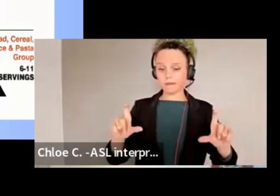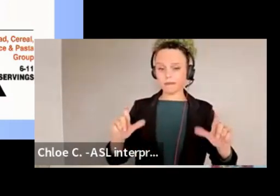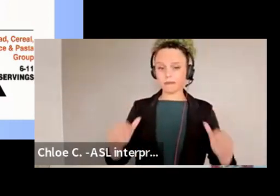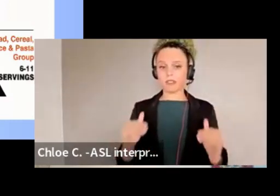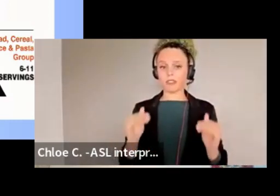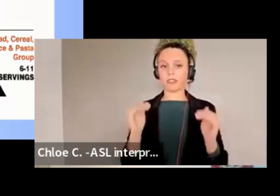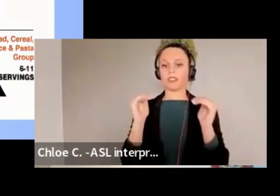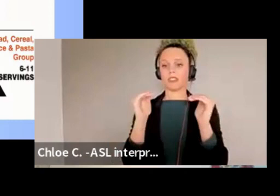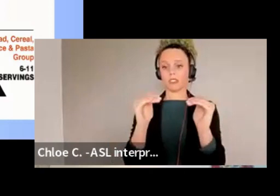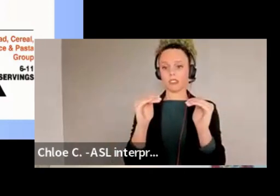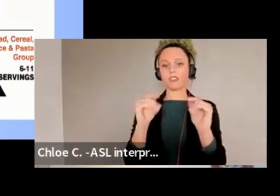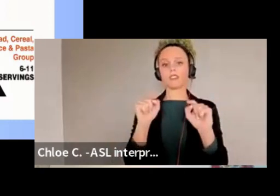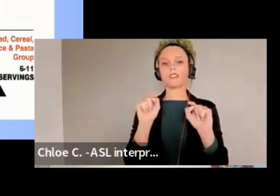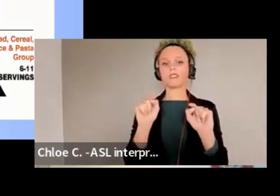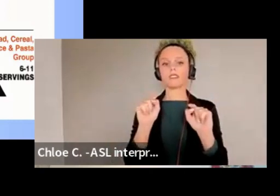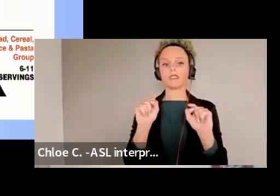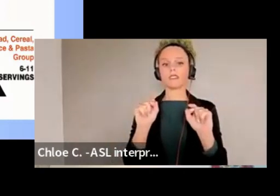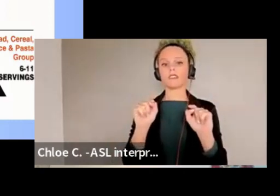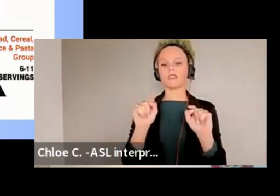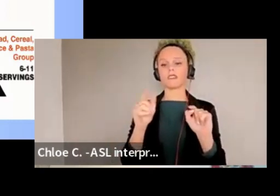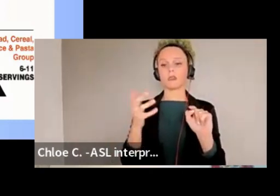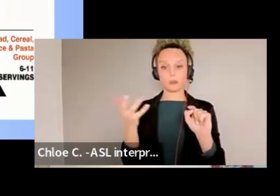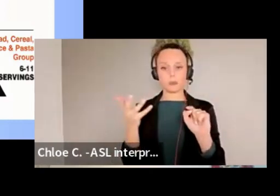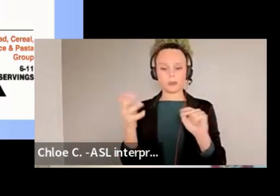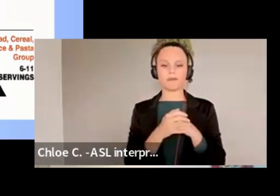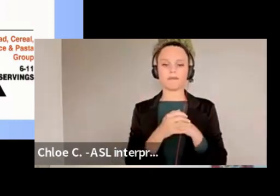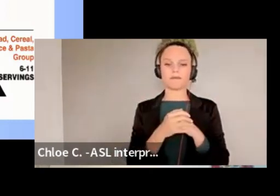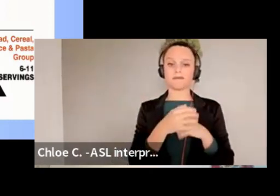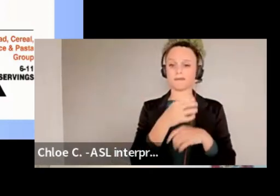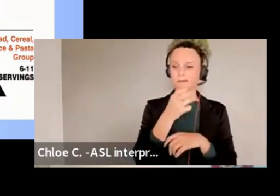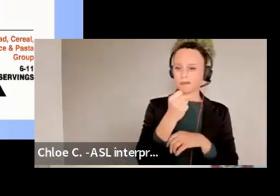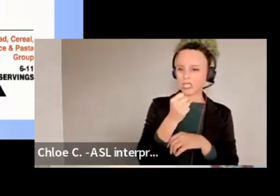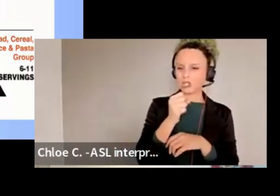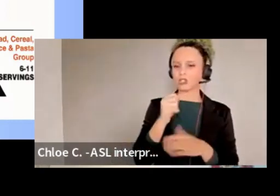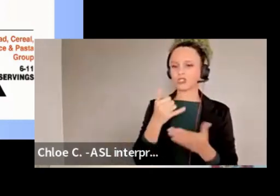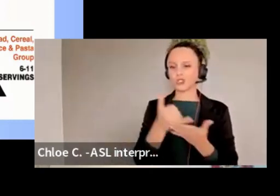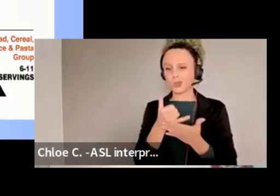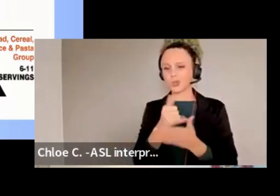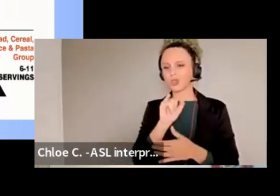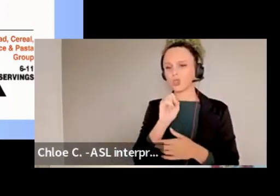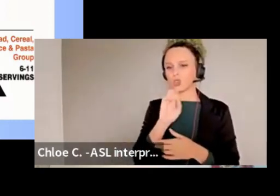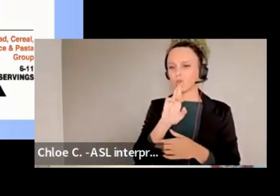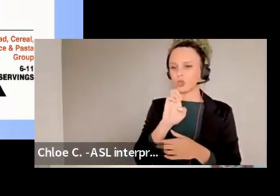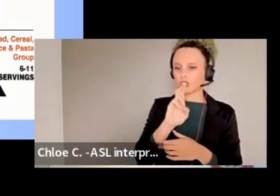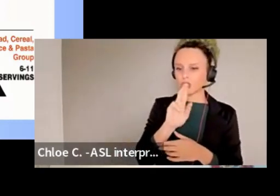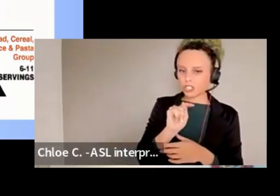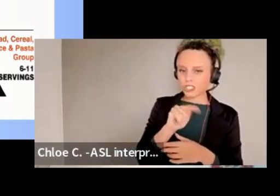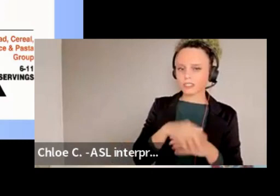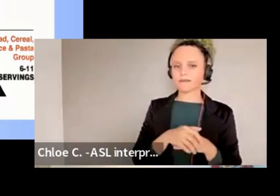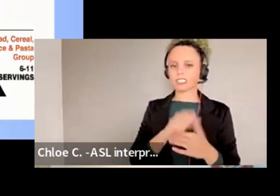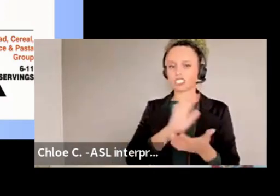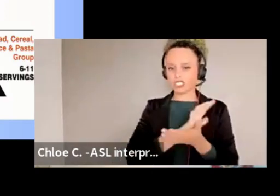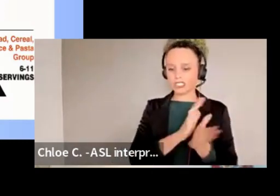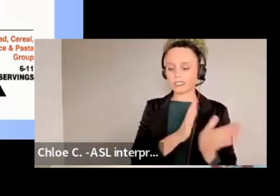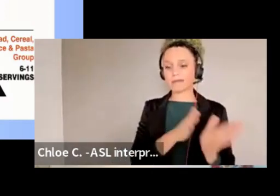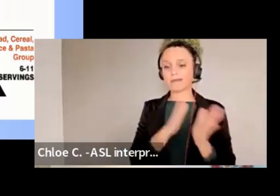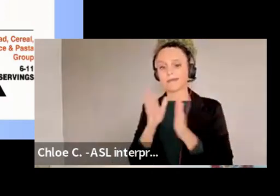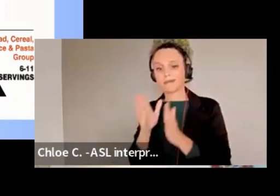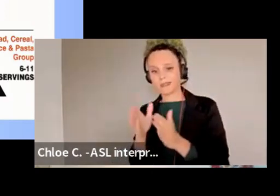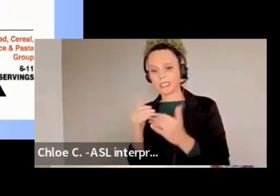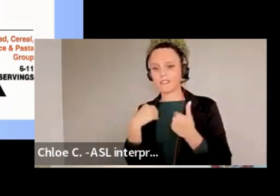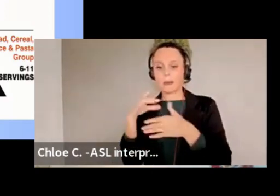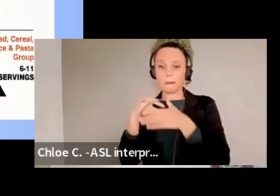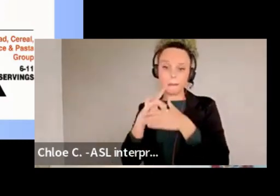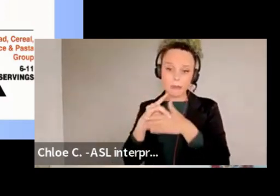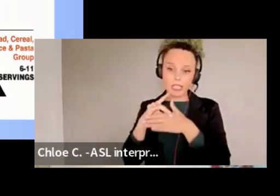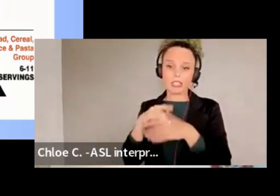is fruits and vegetables, and they kind of share that layer on the pyramid. The next one up, they share